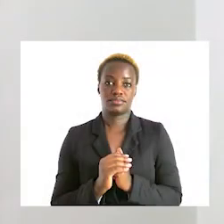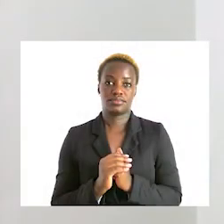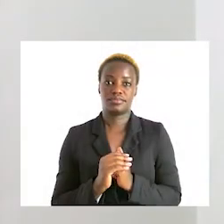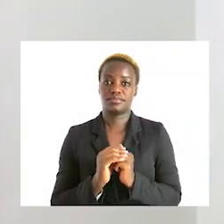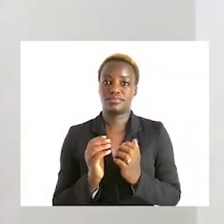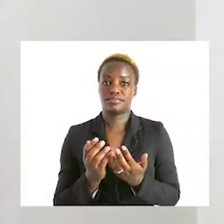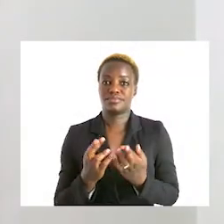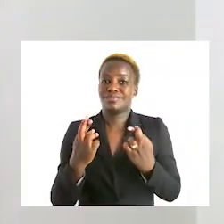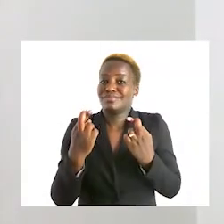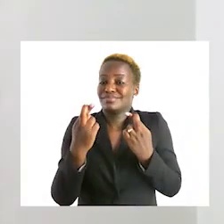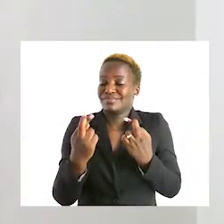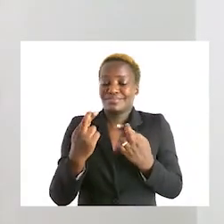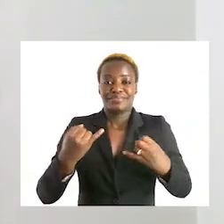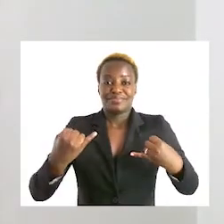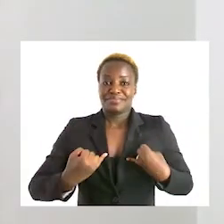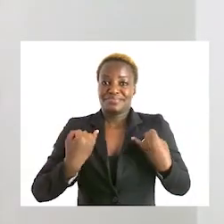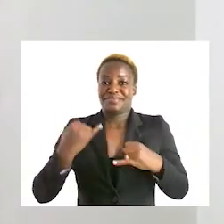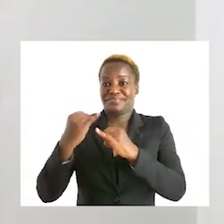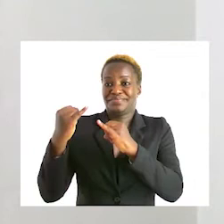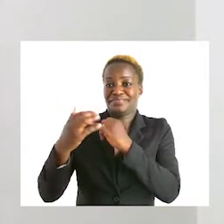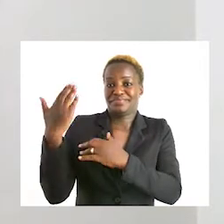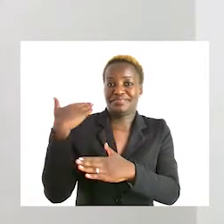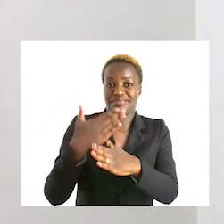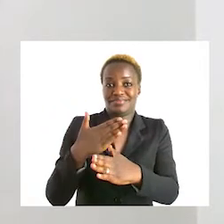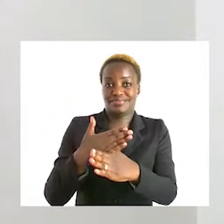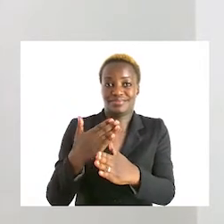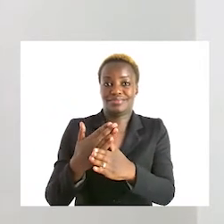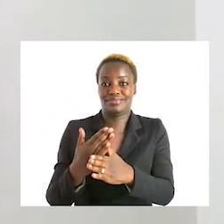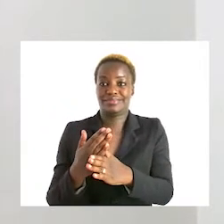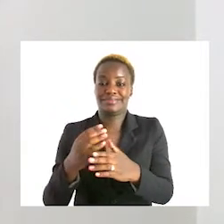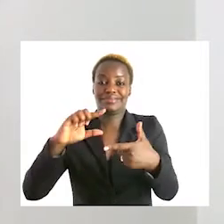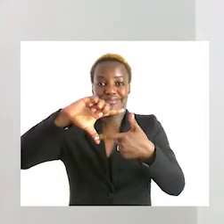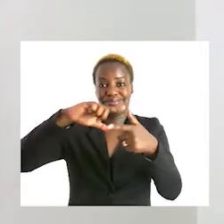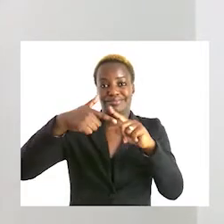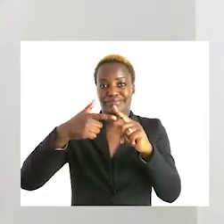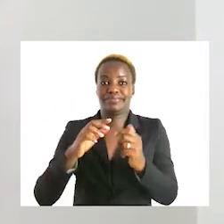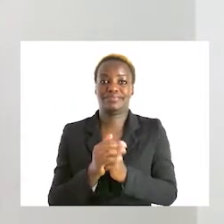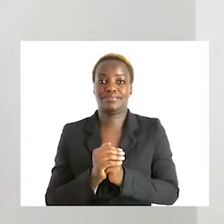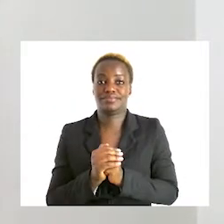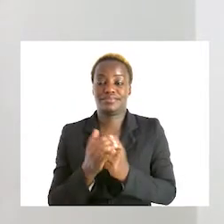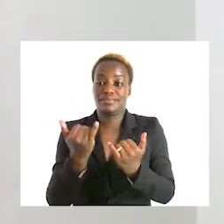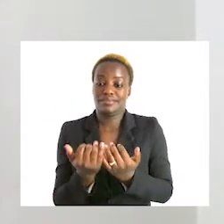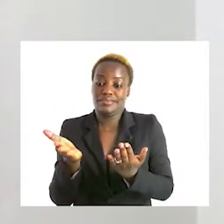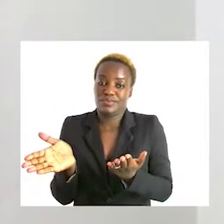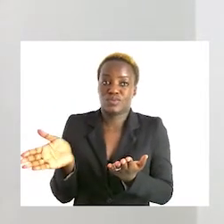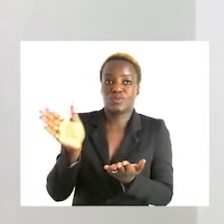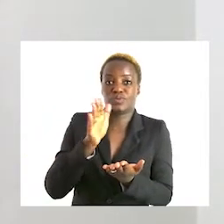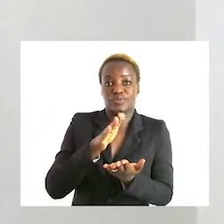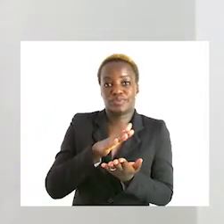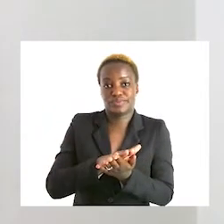Okay, I hope you have enjoyed your previous lesson about the shapes. Now we have to turn to